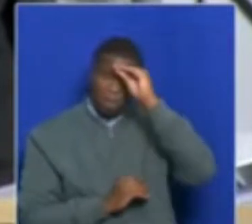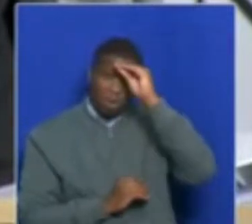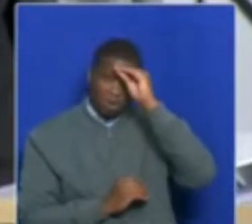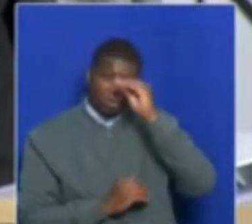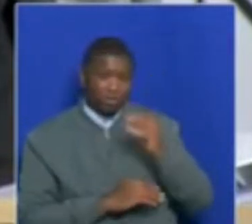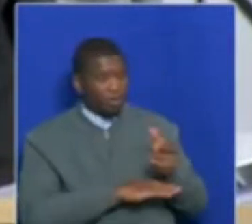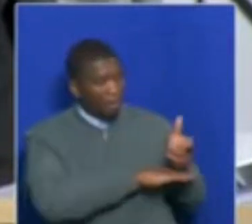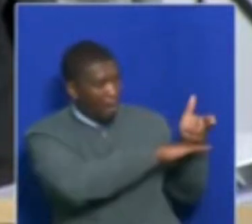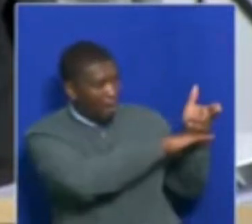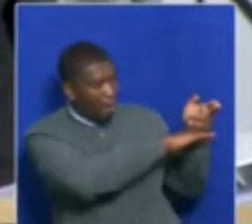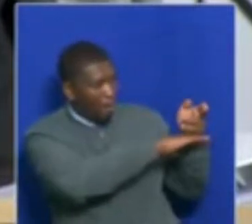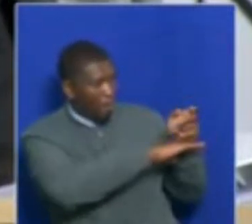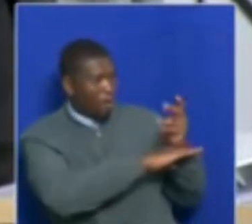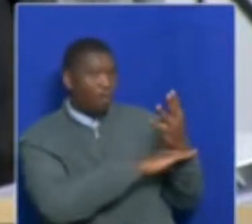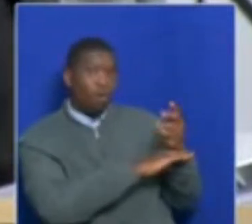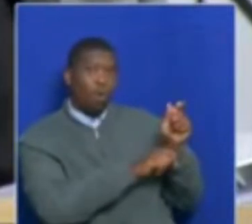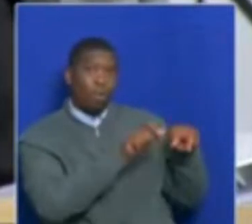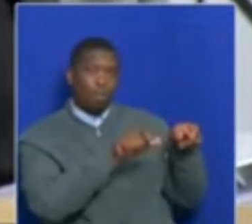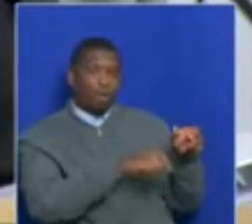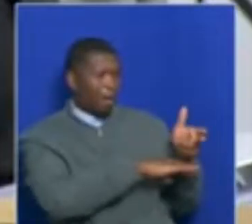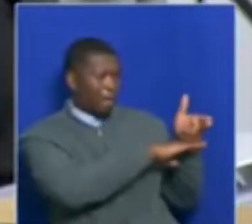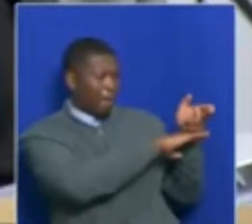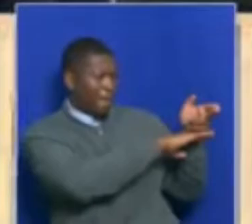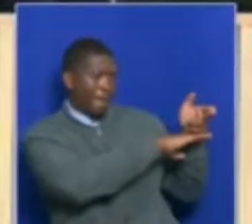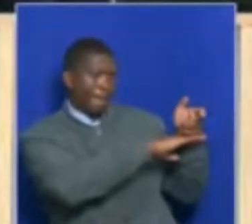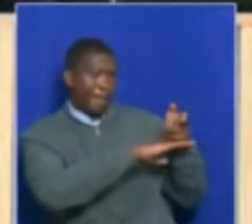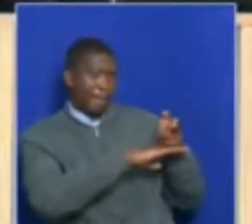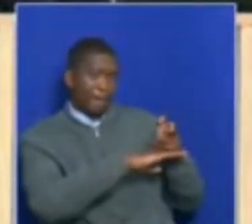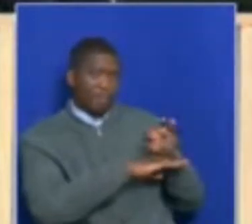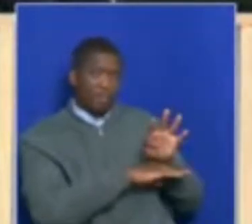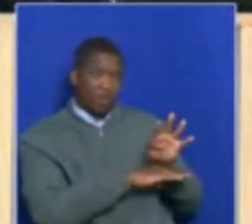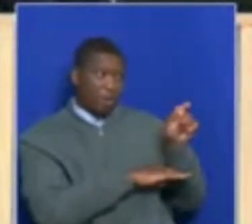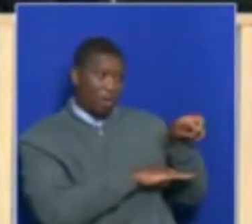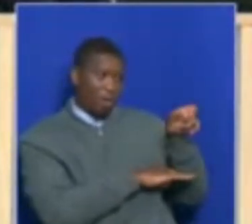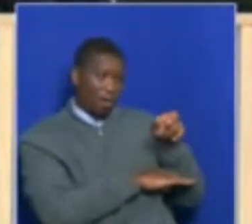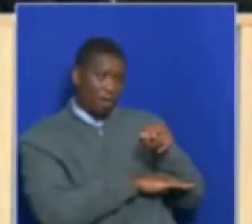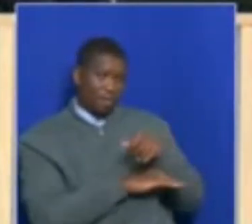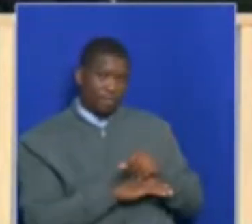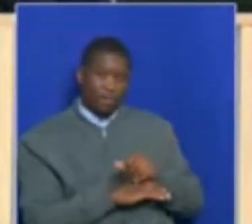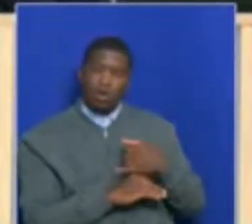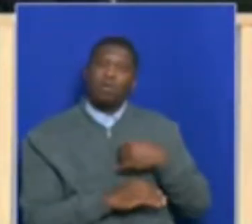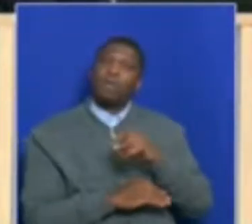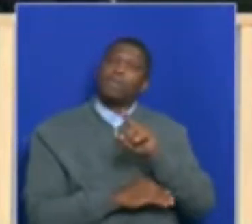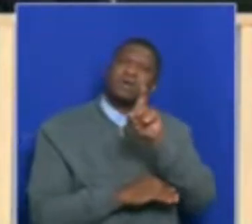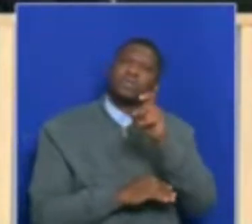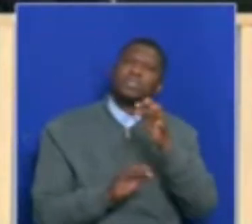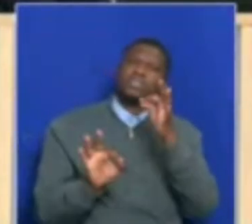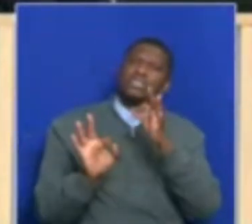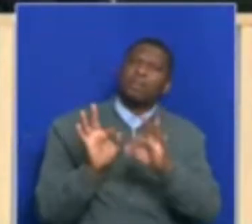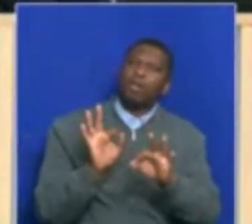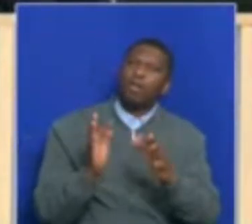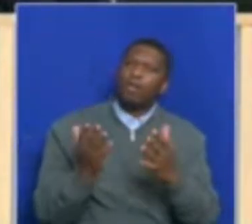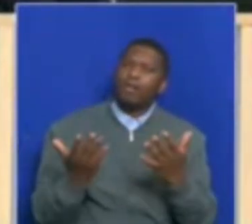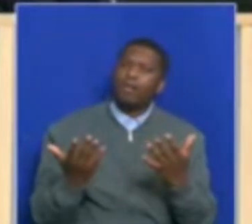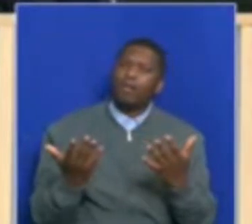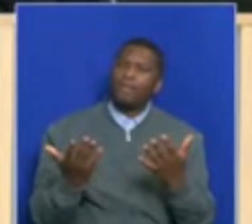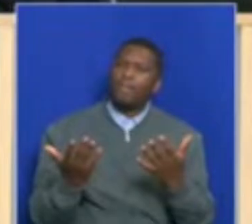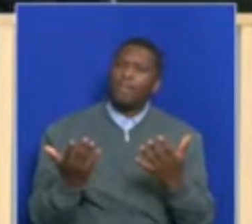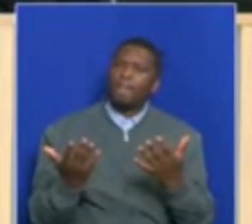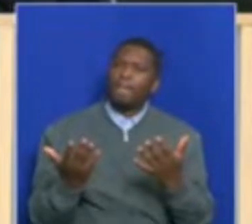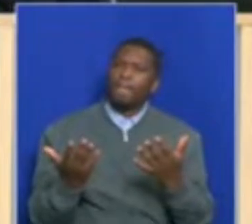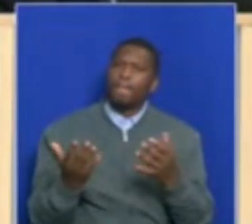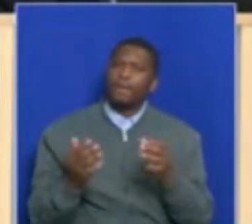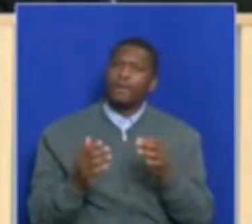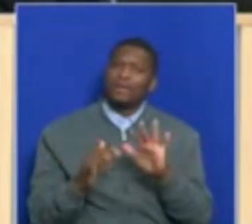vehicle. Let me interrupt you. I'm asking a simpler question, which is, of the 77